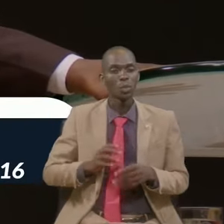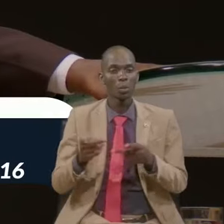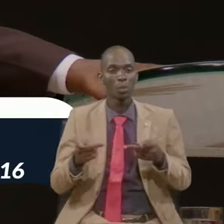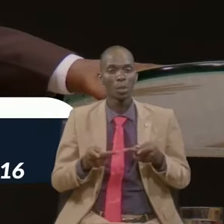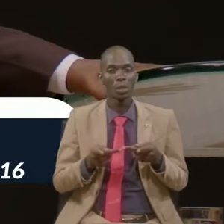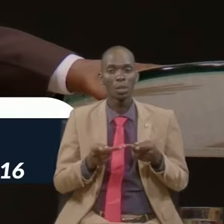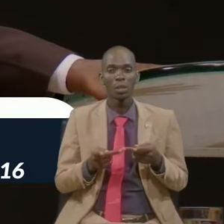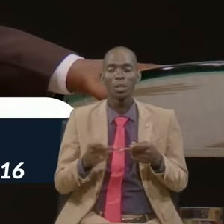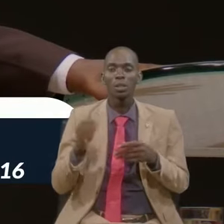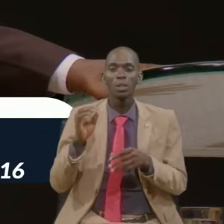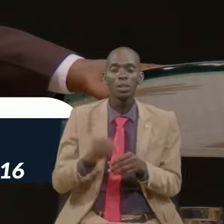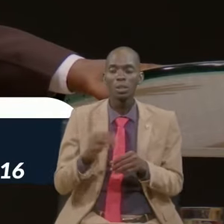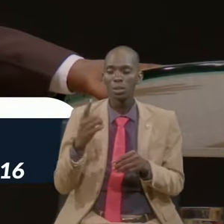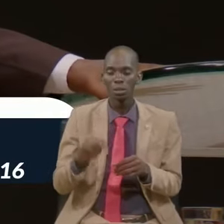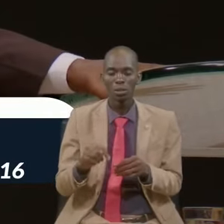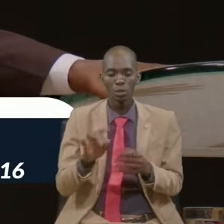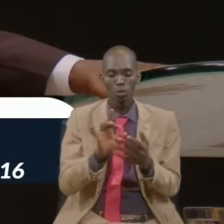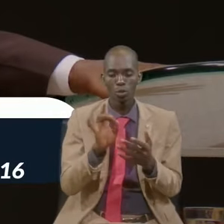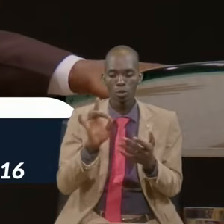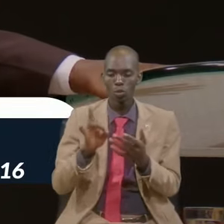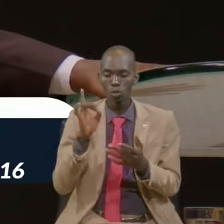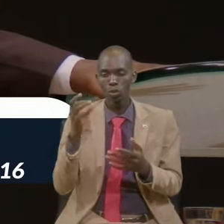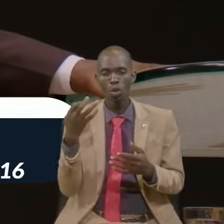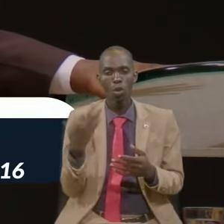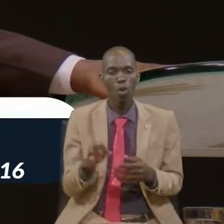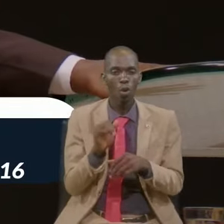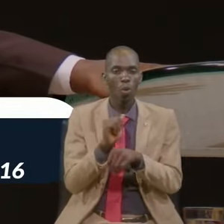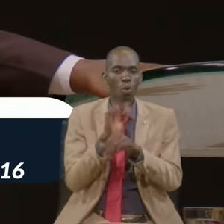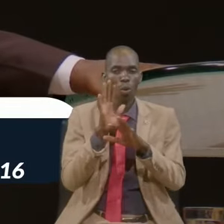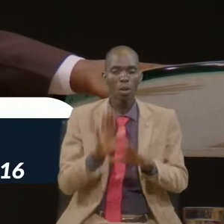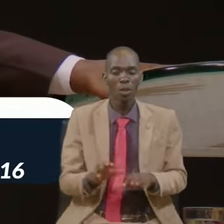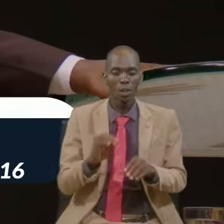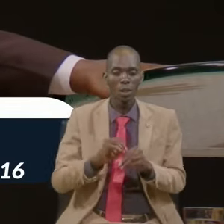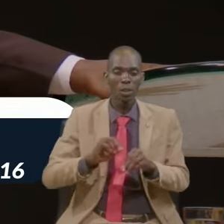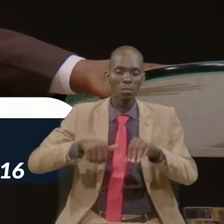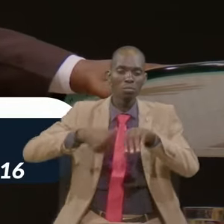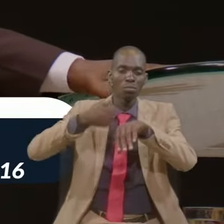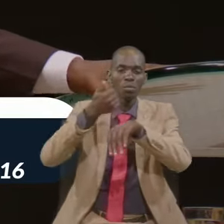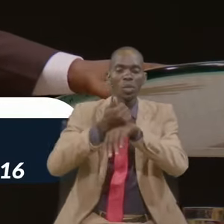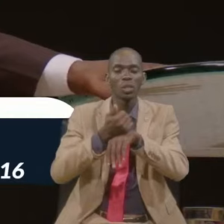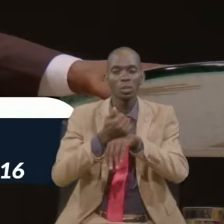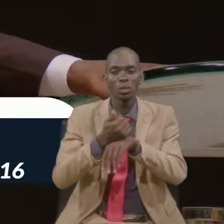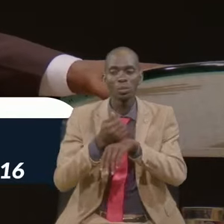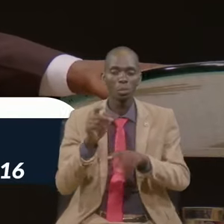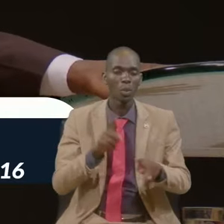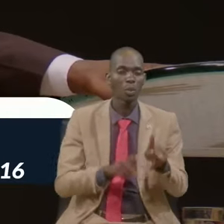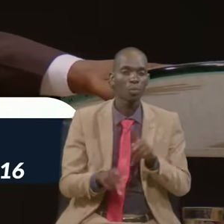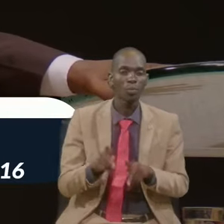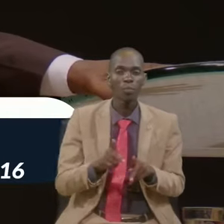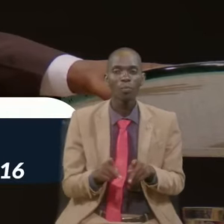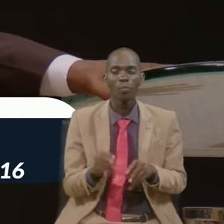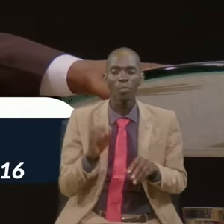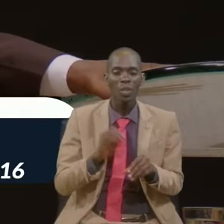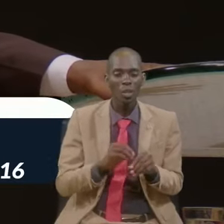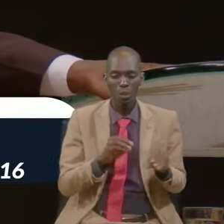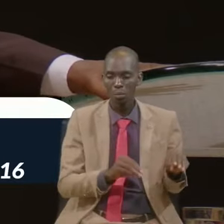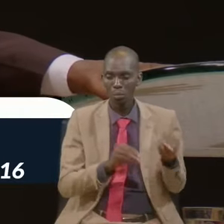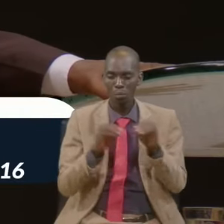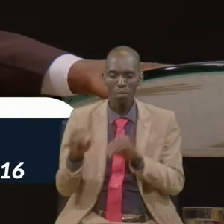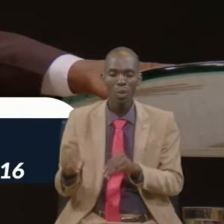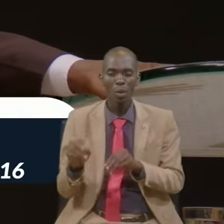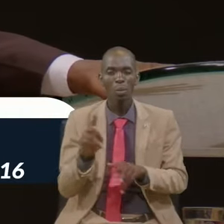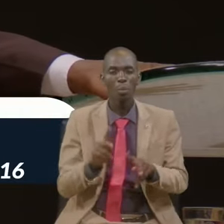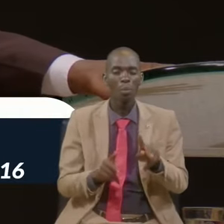in choosing workers, in appointing people, in putting people